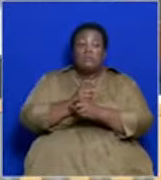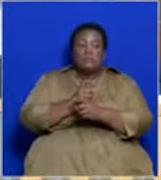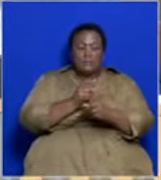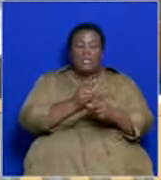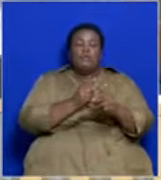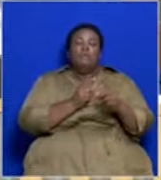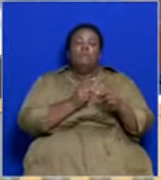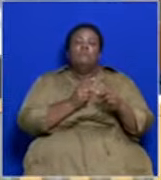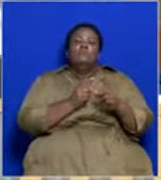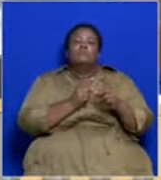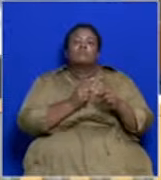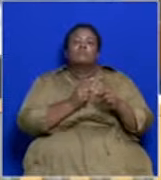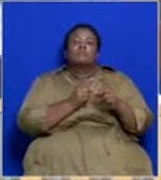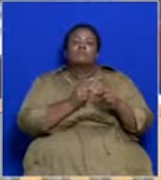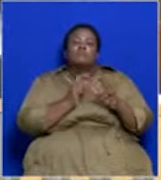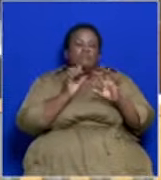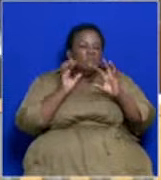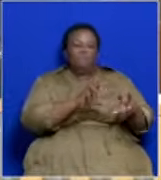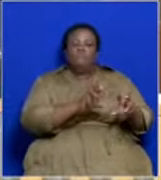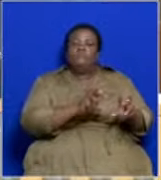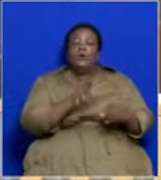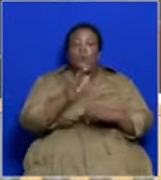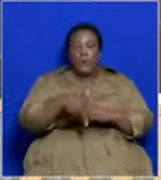necessary. Or if necessary.